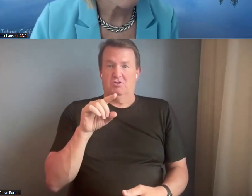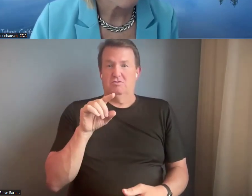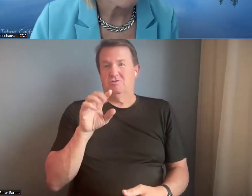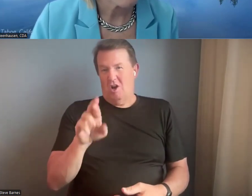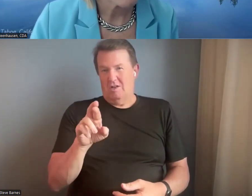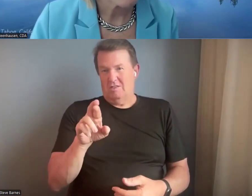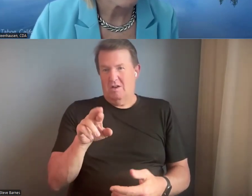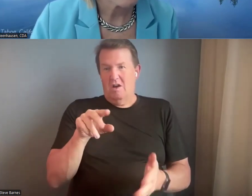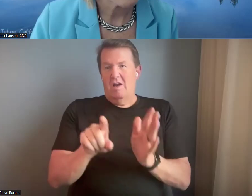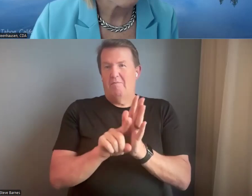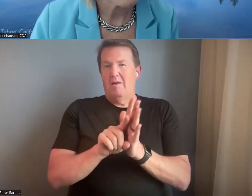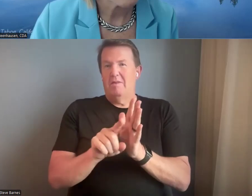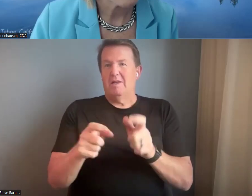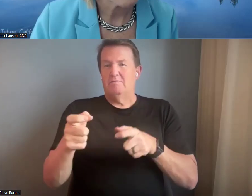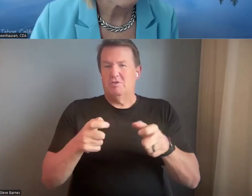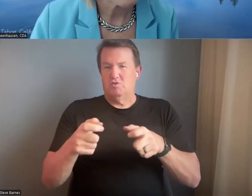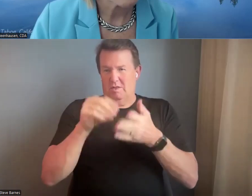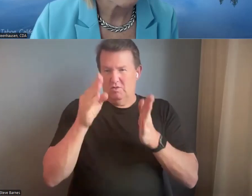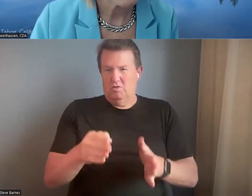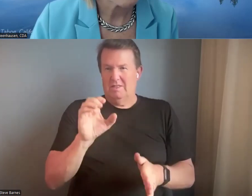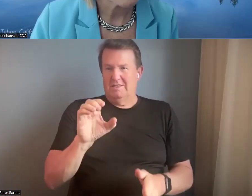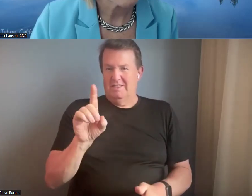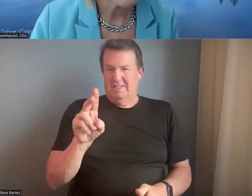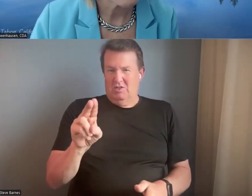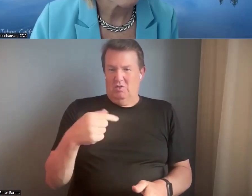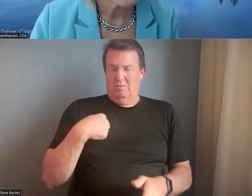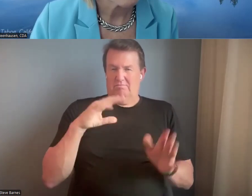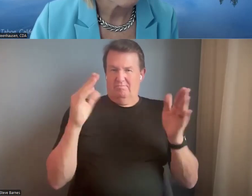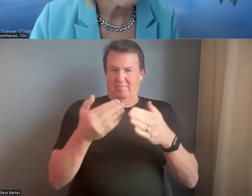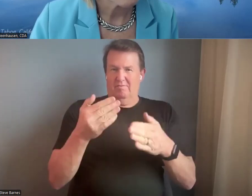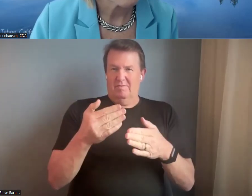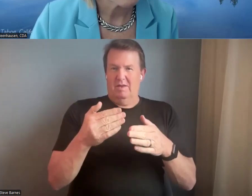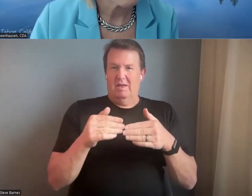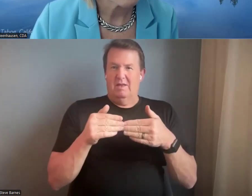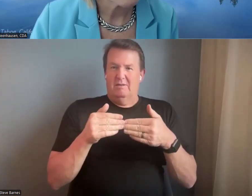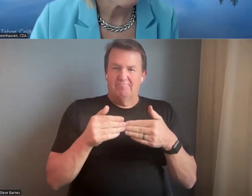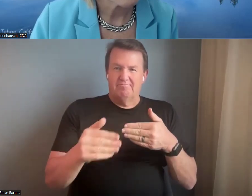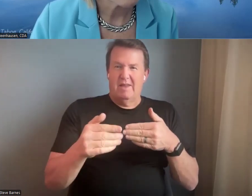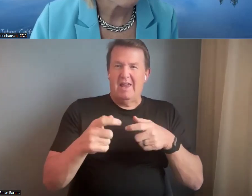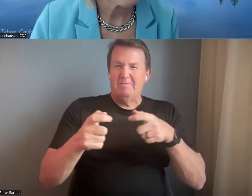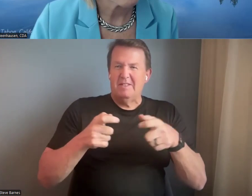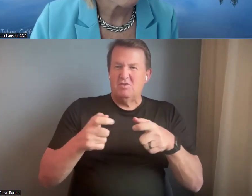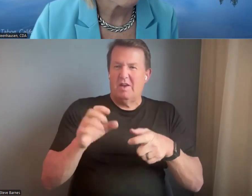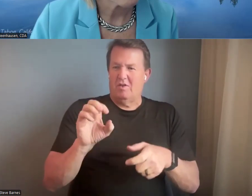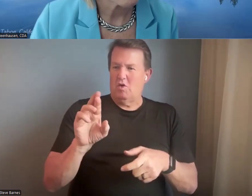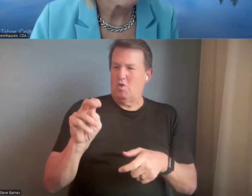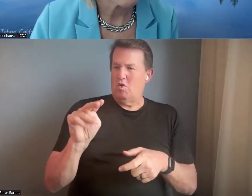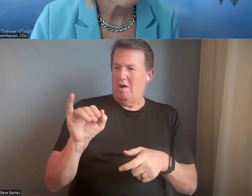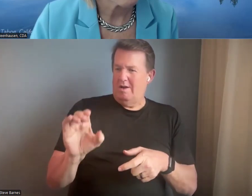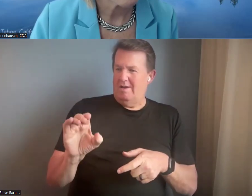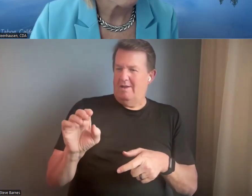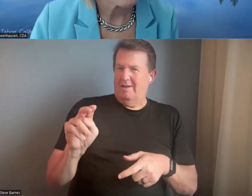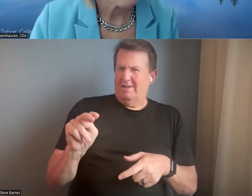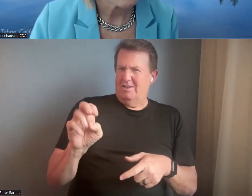CBU, and my focus is on administrative chronic normativity. It's kind of weird for me to say, but it's interesting because